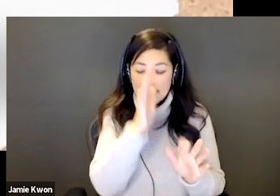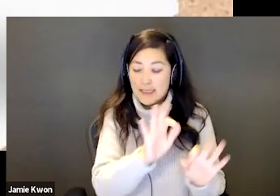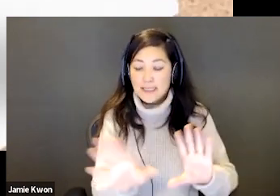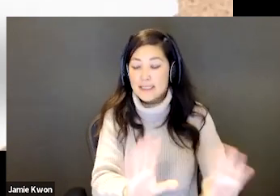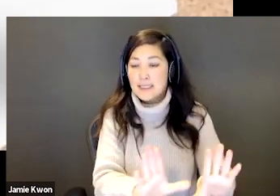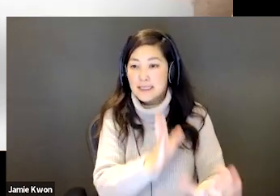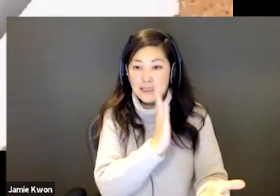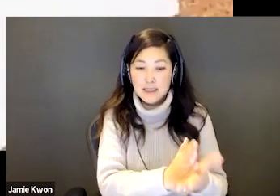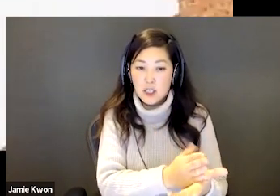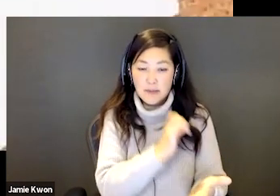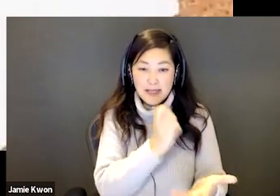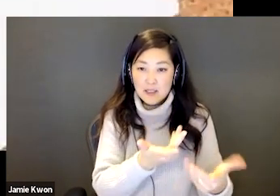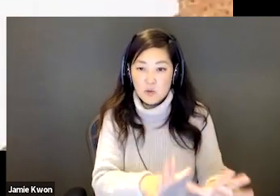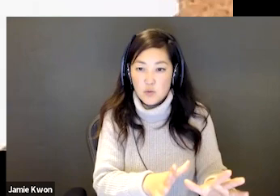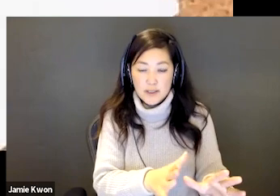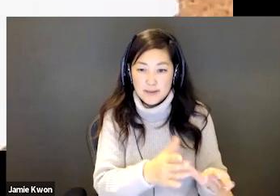power struggles.